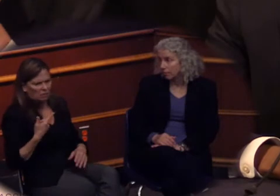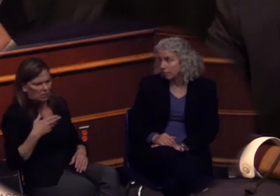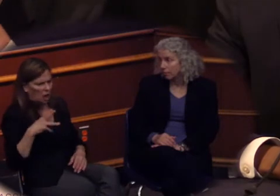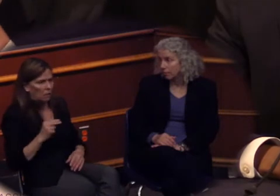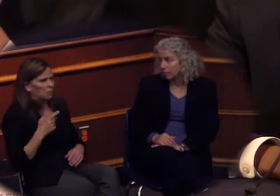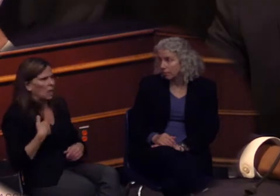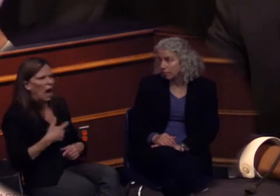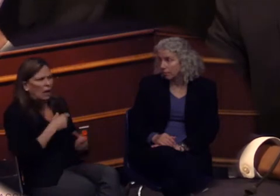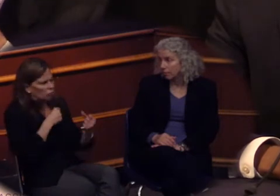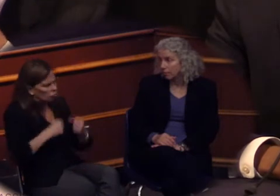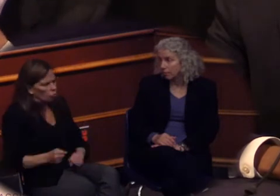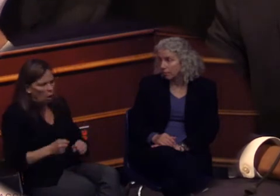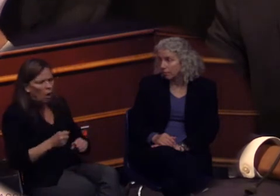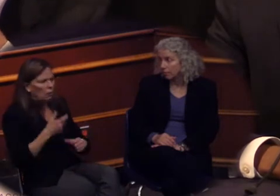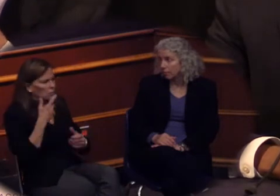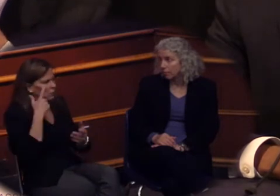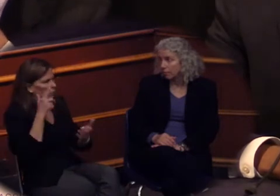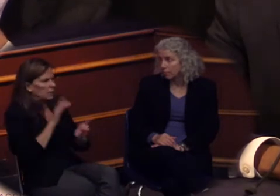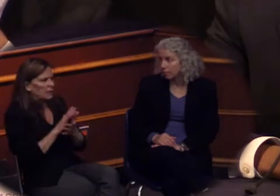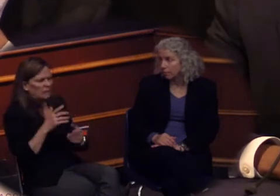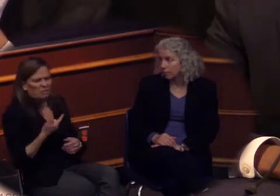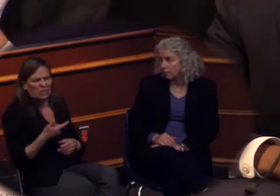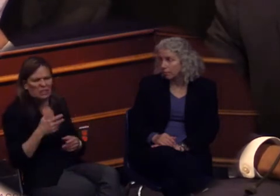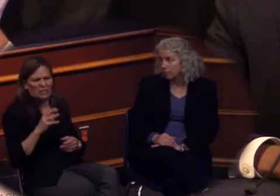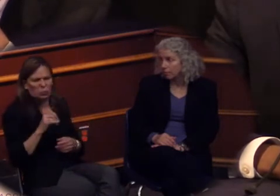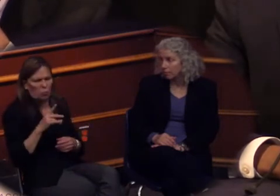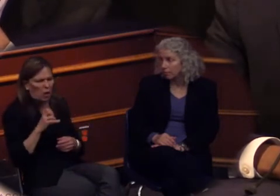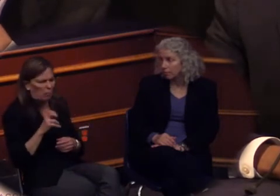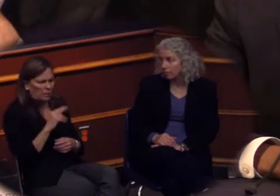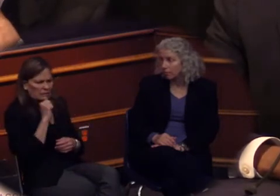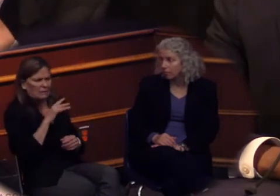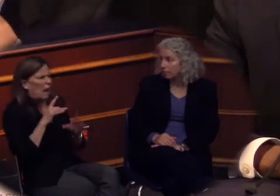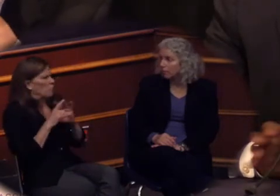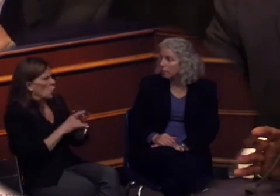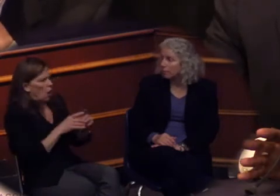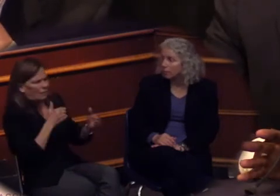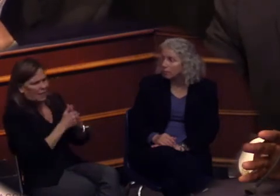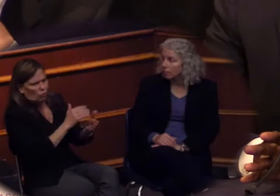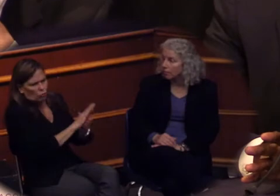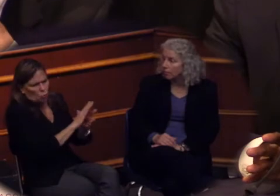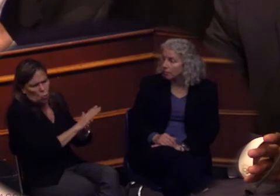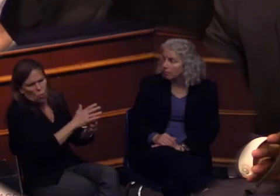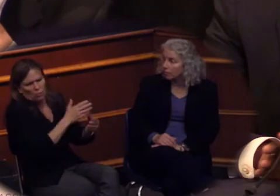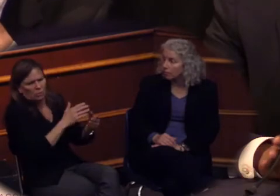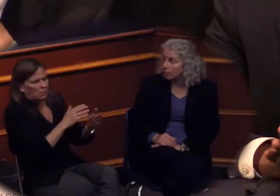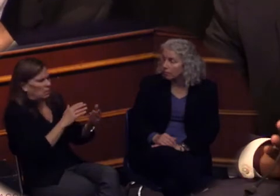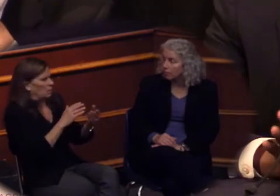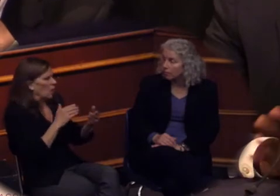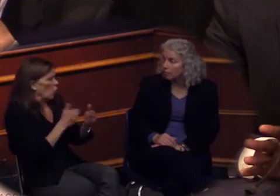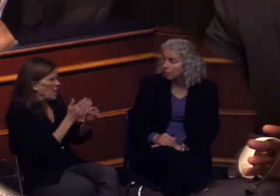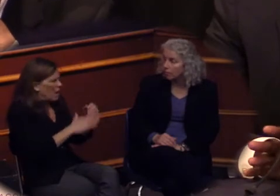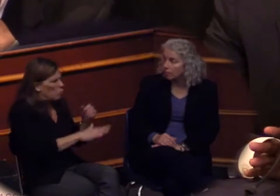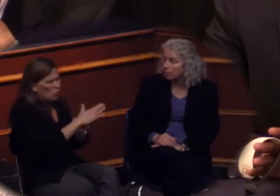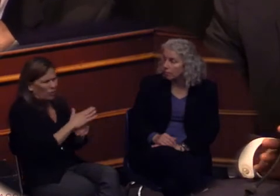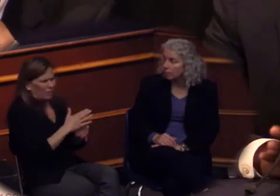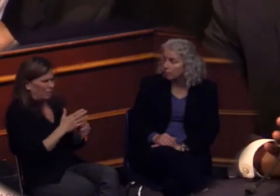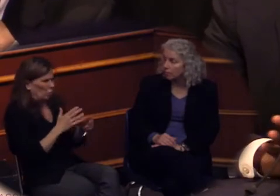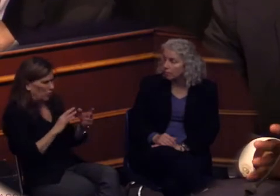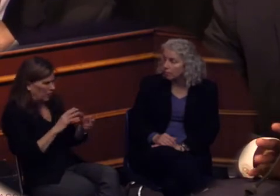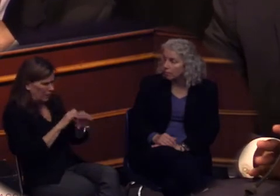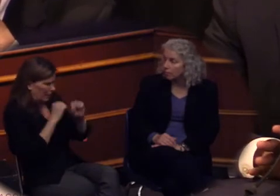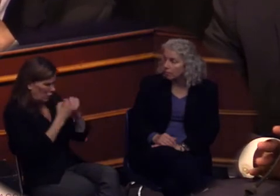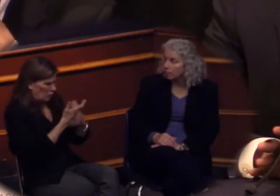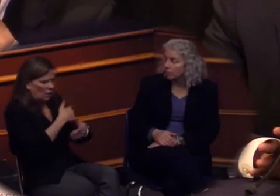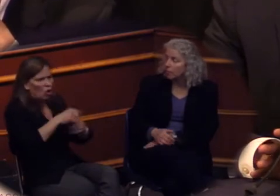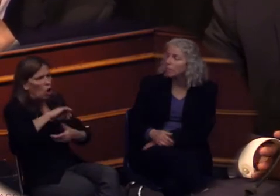that none of these weapons belong anywhere near our schools, our neighborhoods, anywhere in civil society. All assault weapons need to be